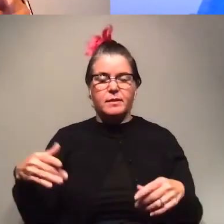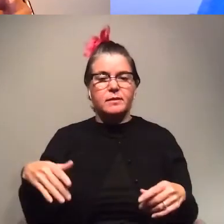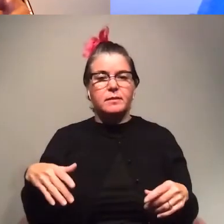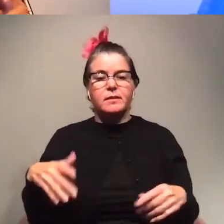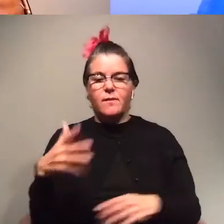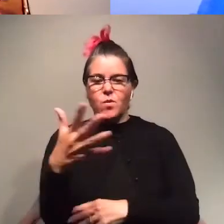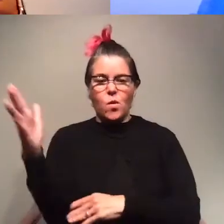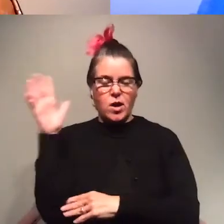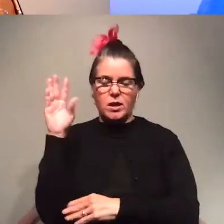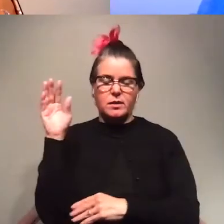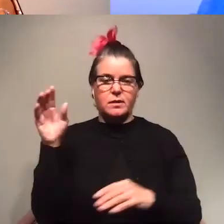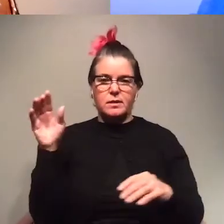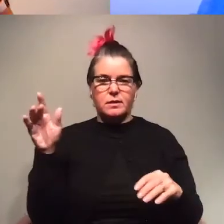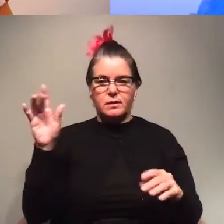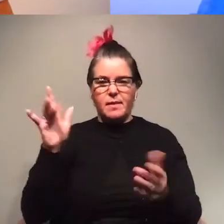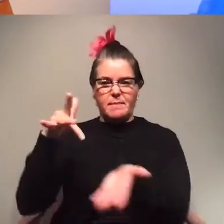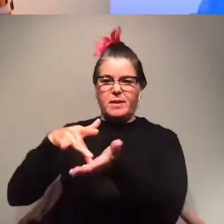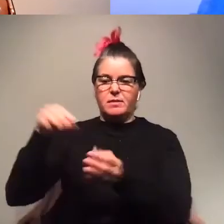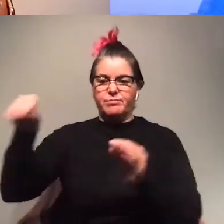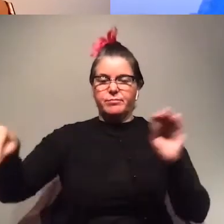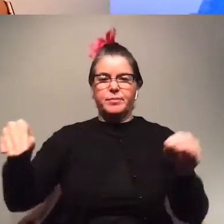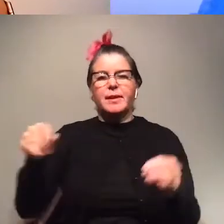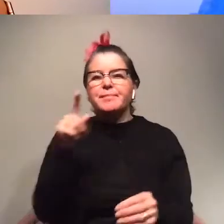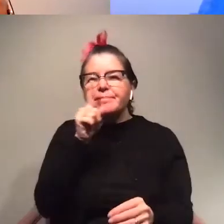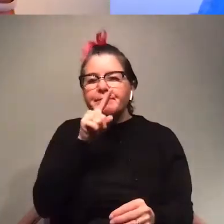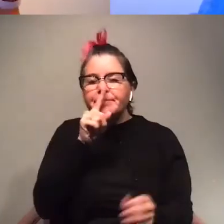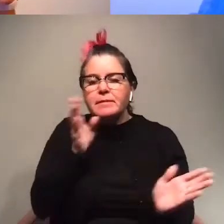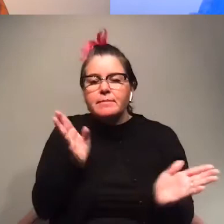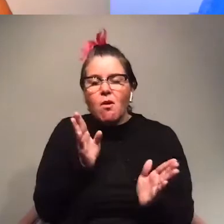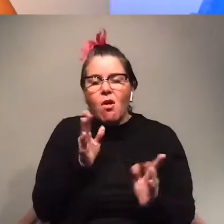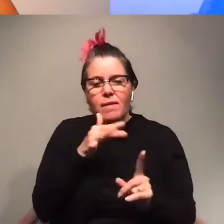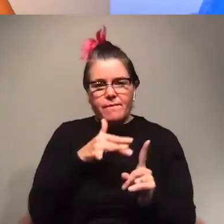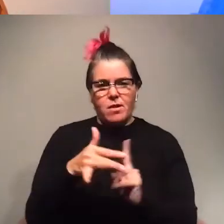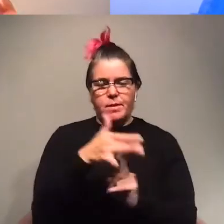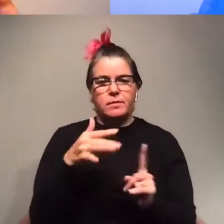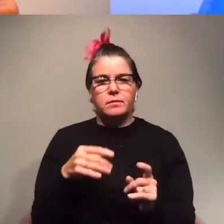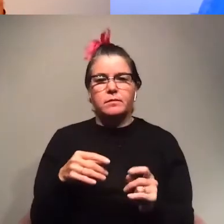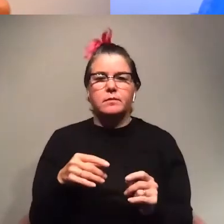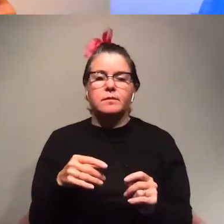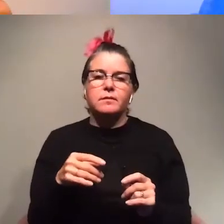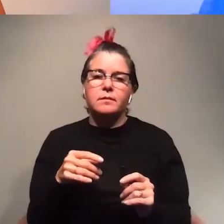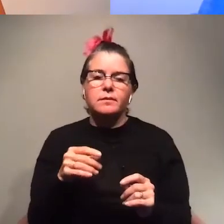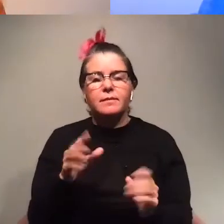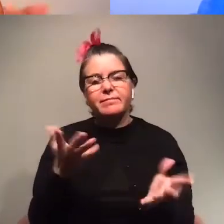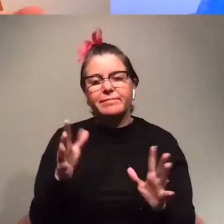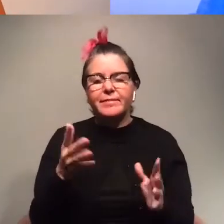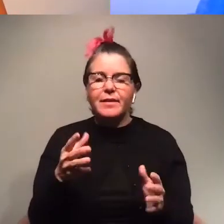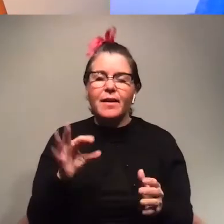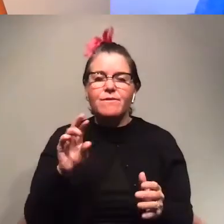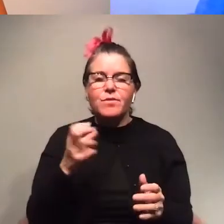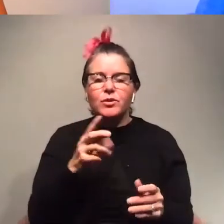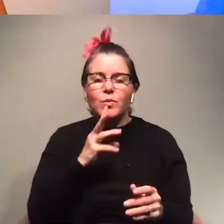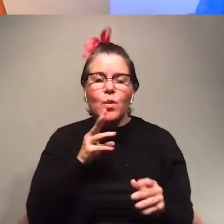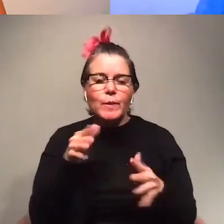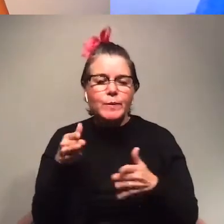the forest to mimic like a small environment. It's supposed to mimic like a freshwater stream or lake.